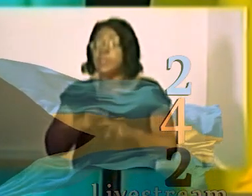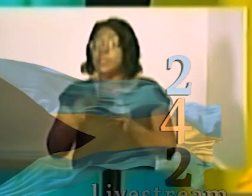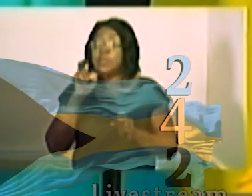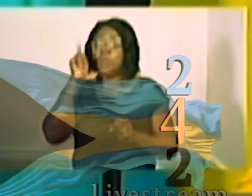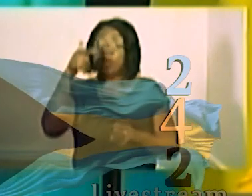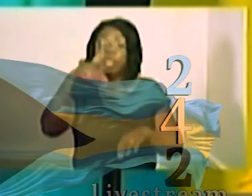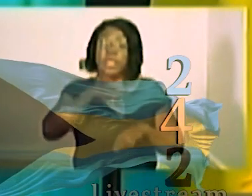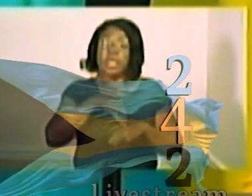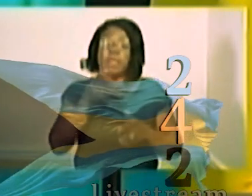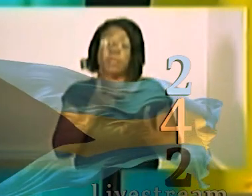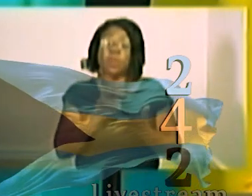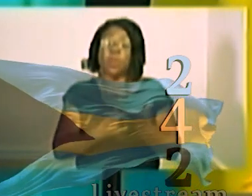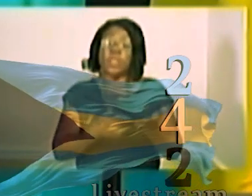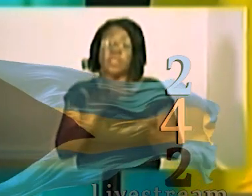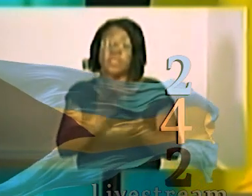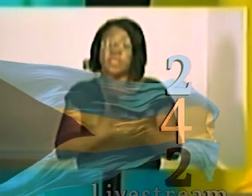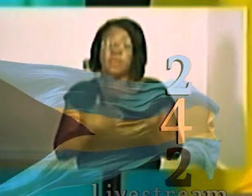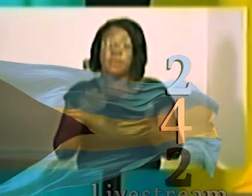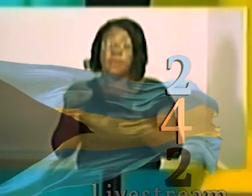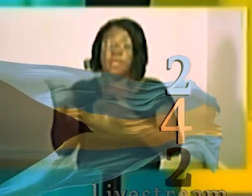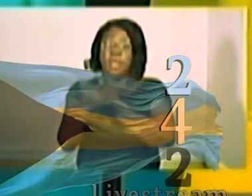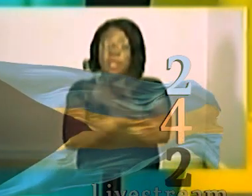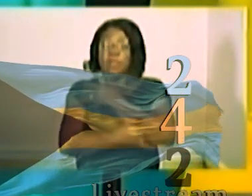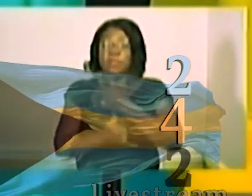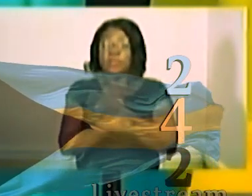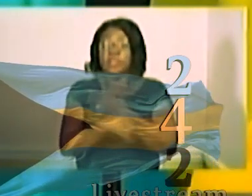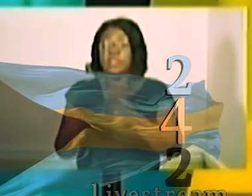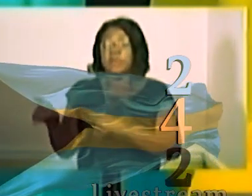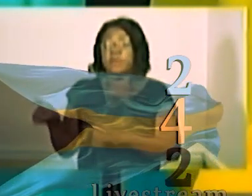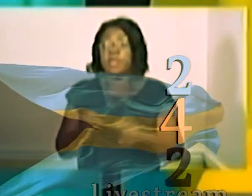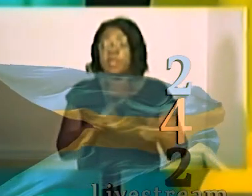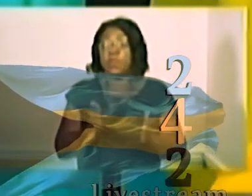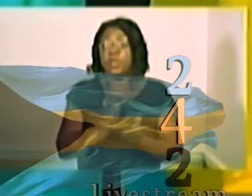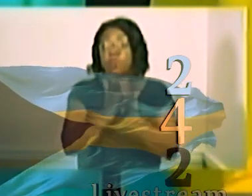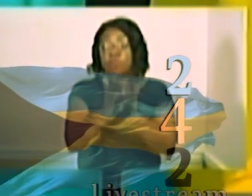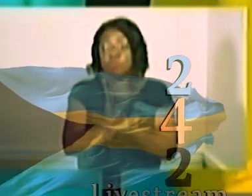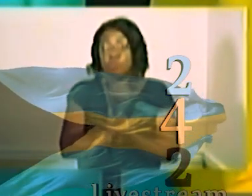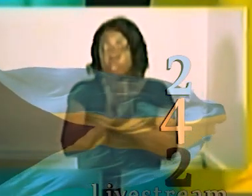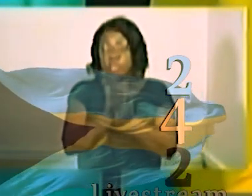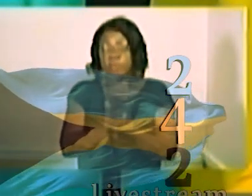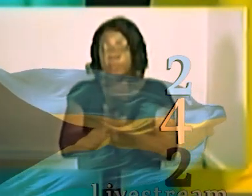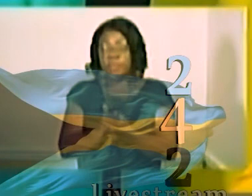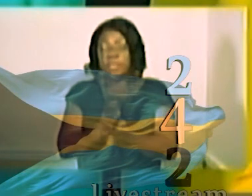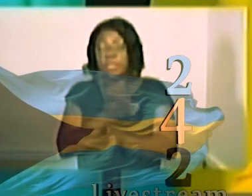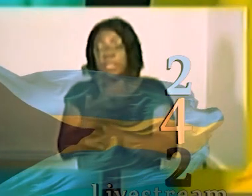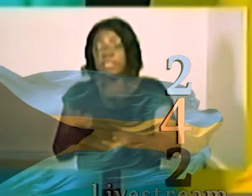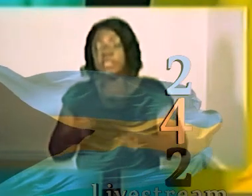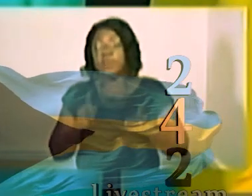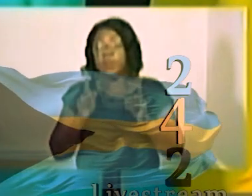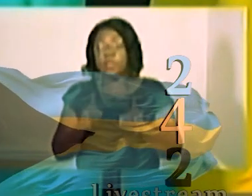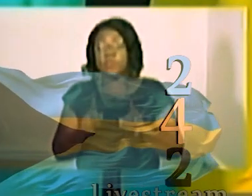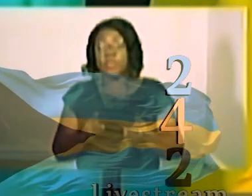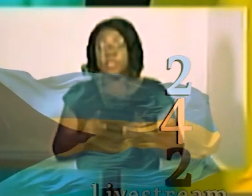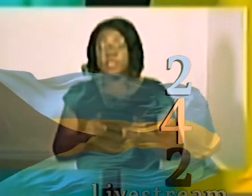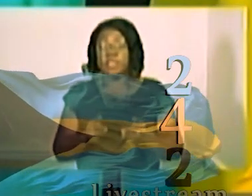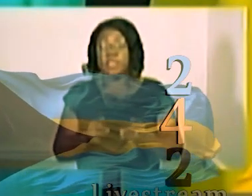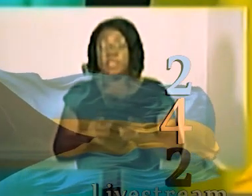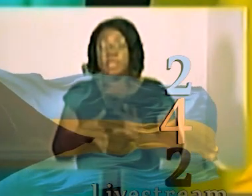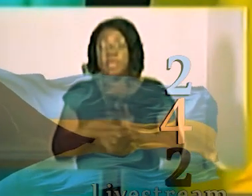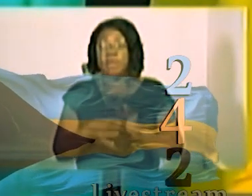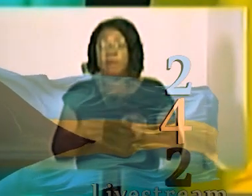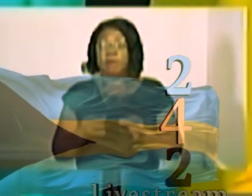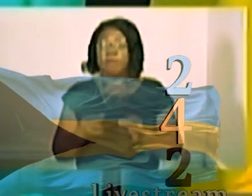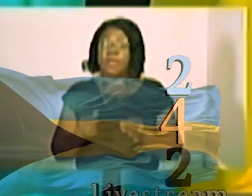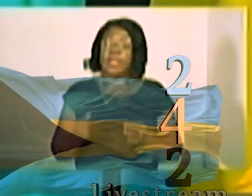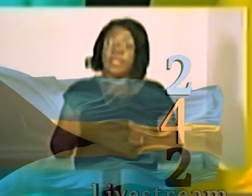looking at what some countries have done with cruise ships, is there a possibility of a coordinated effort, say perhaps between